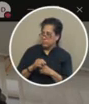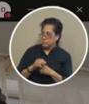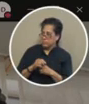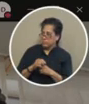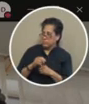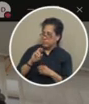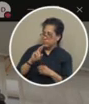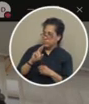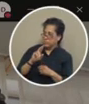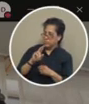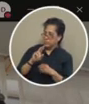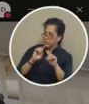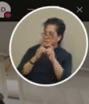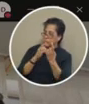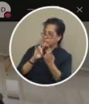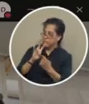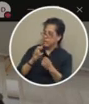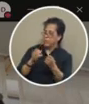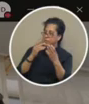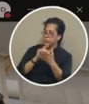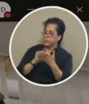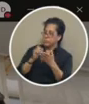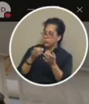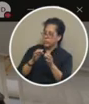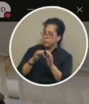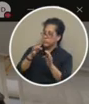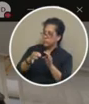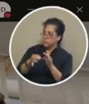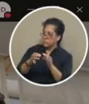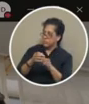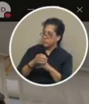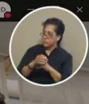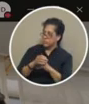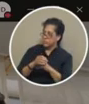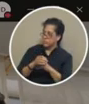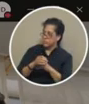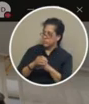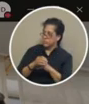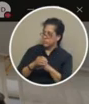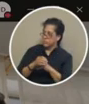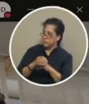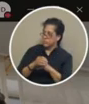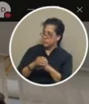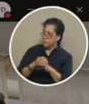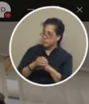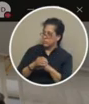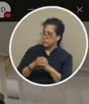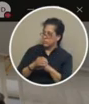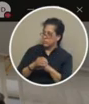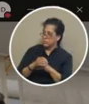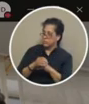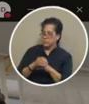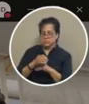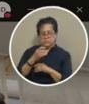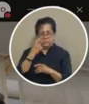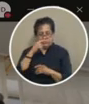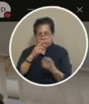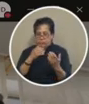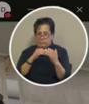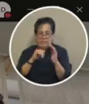Go ahead, Representative Rivera. I would say let's make it for at least 30